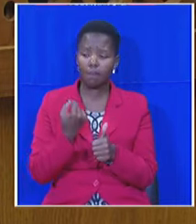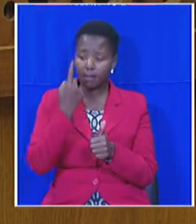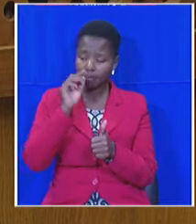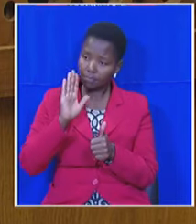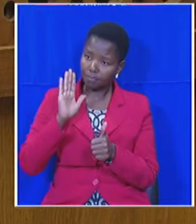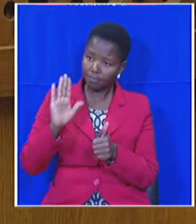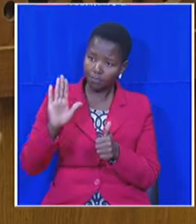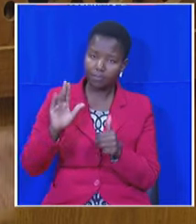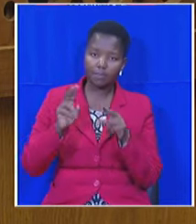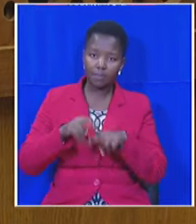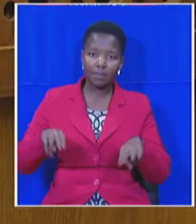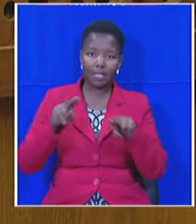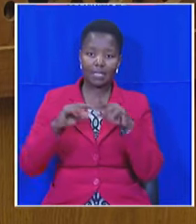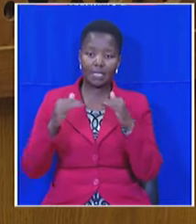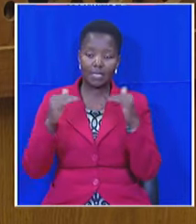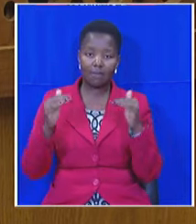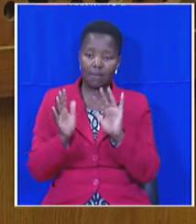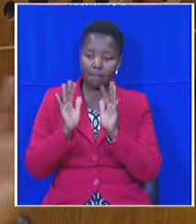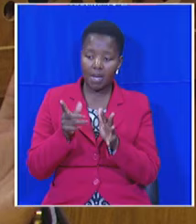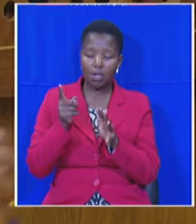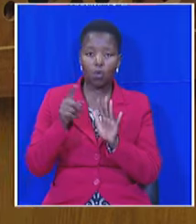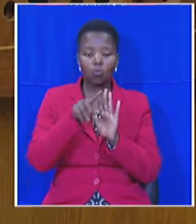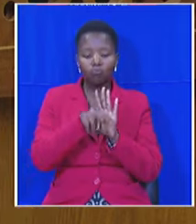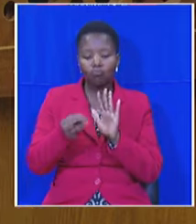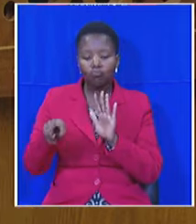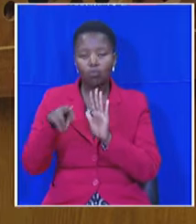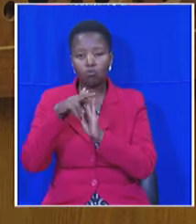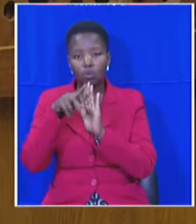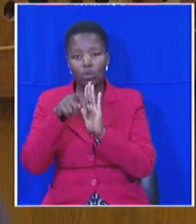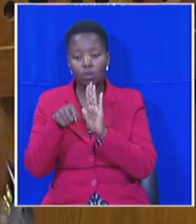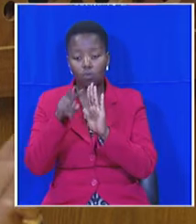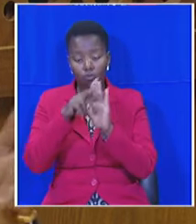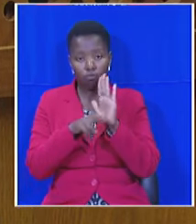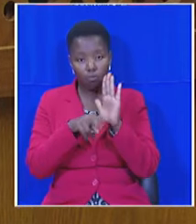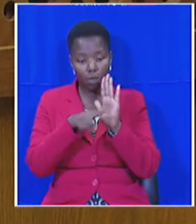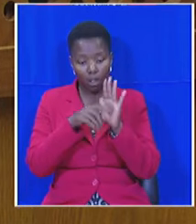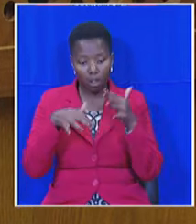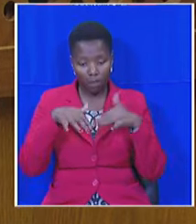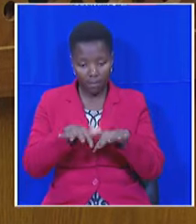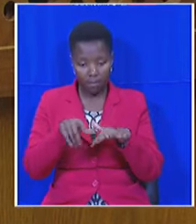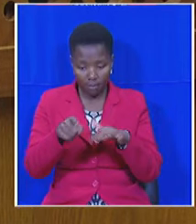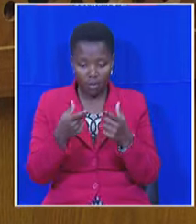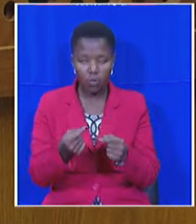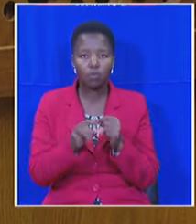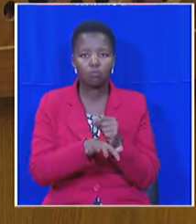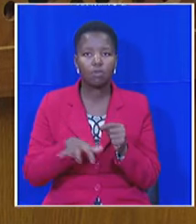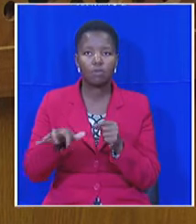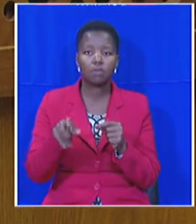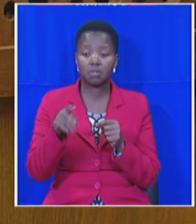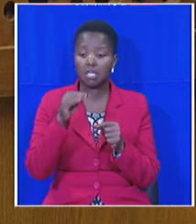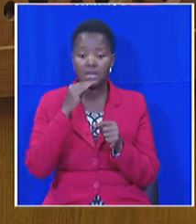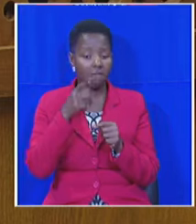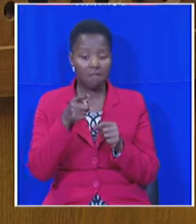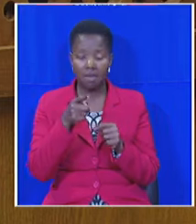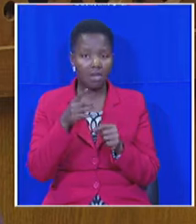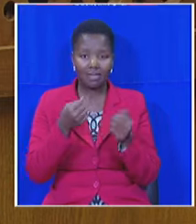yours at national is a regulatory role. Theirs is to implement. And if they don't play ball at